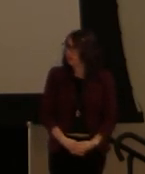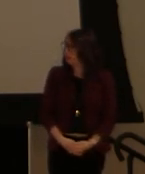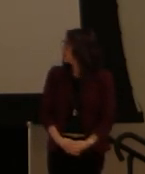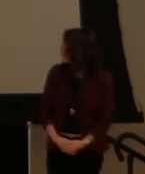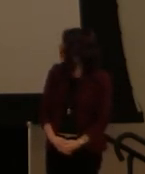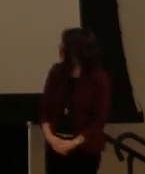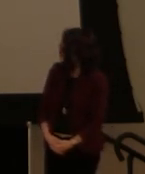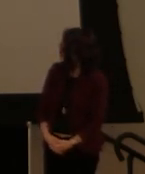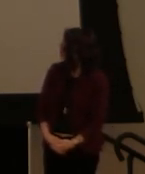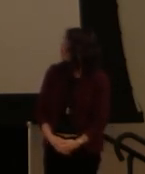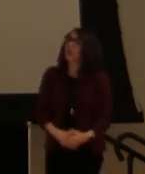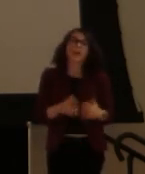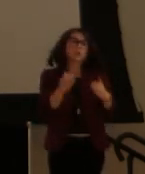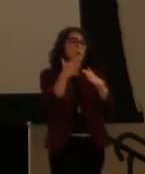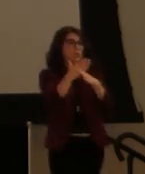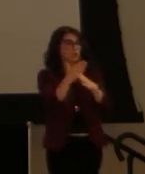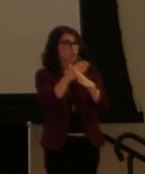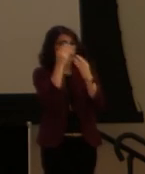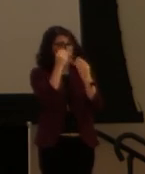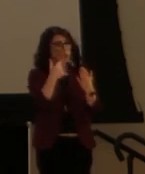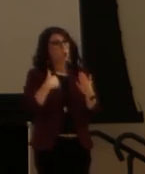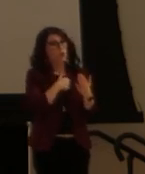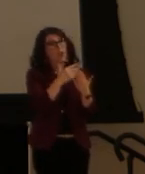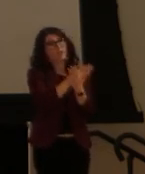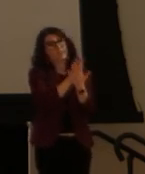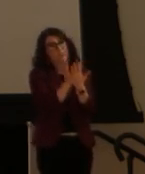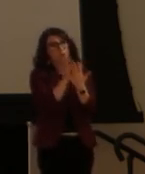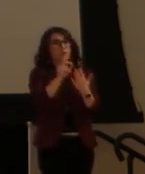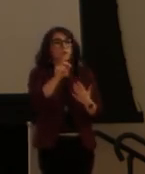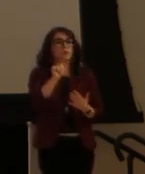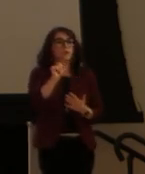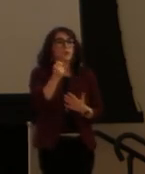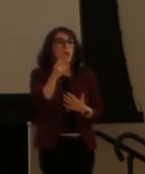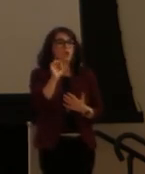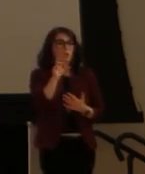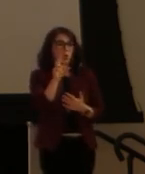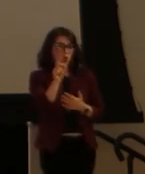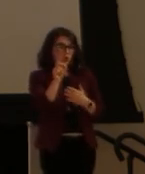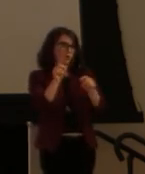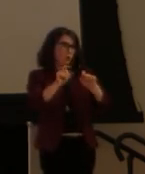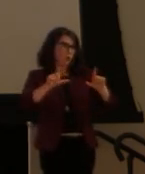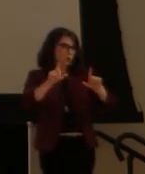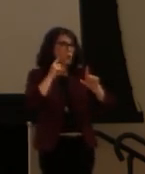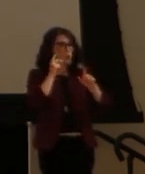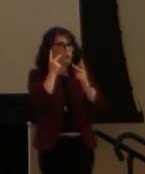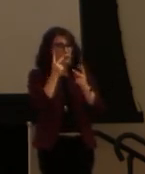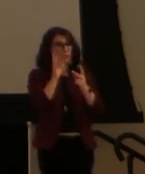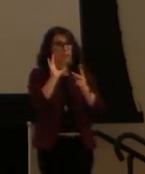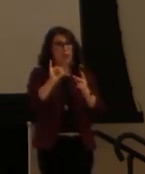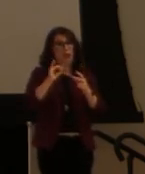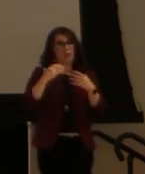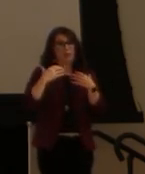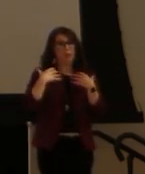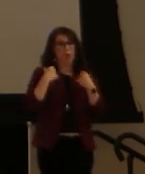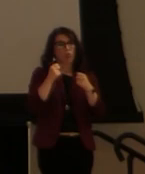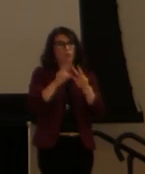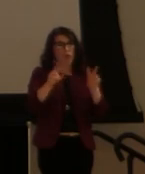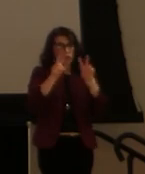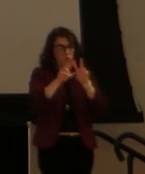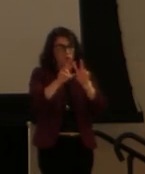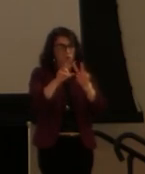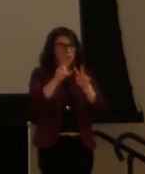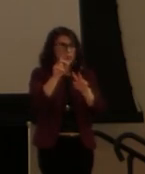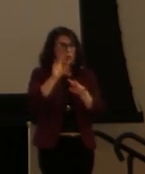I just wanted to share that we have a series of dashboard release forms. I mentioned that our 2019 health value dashboard, which will incorporate